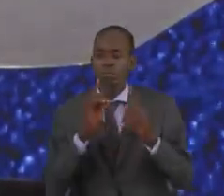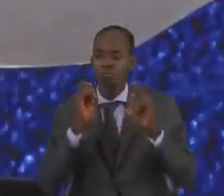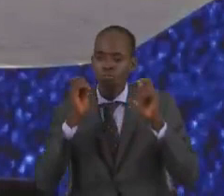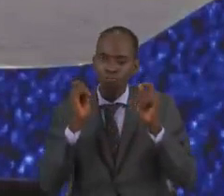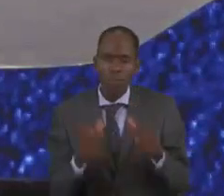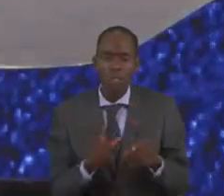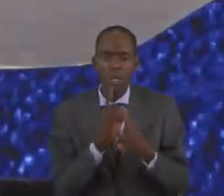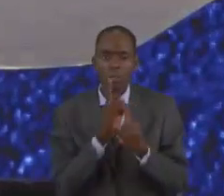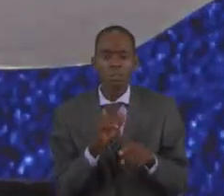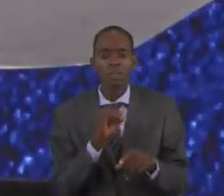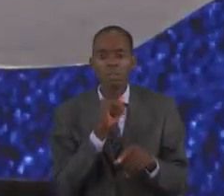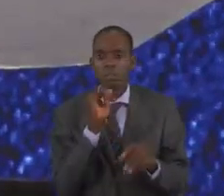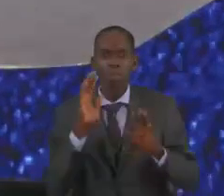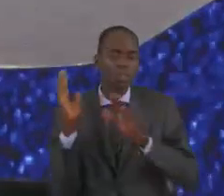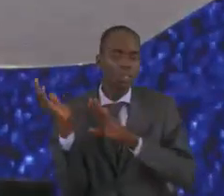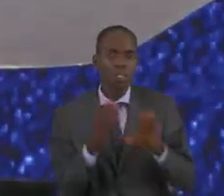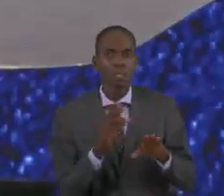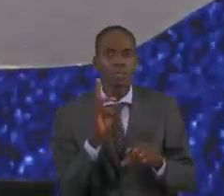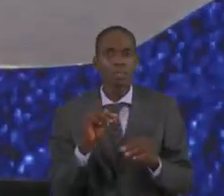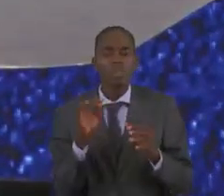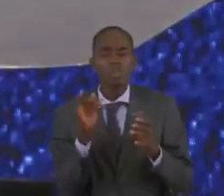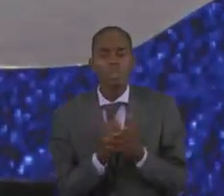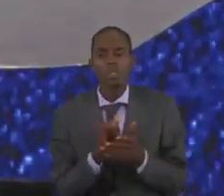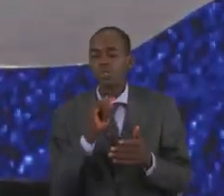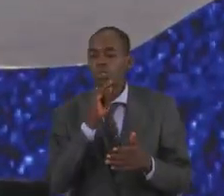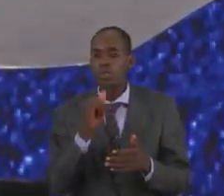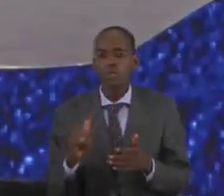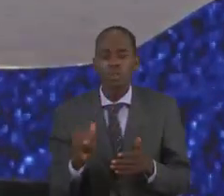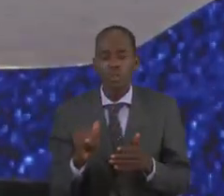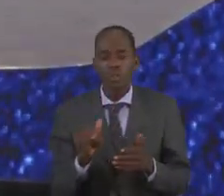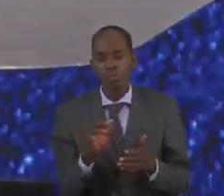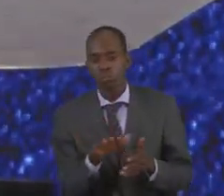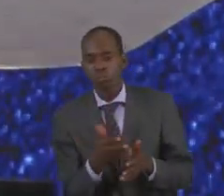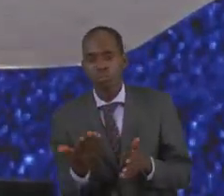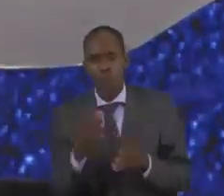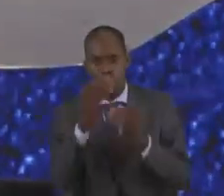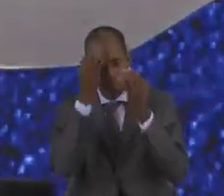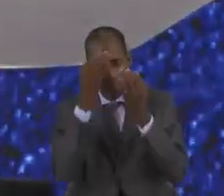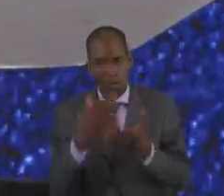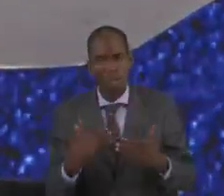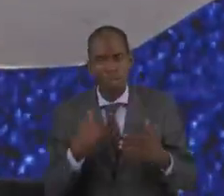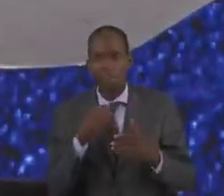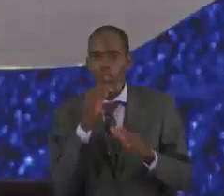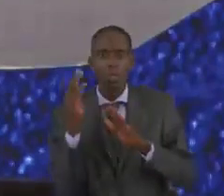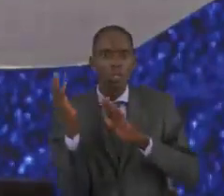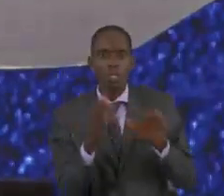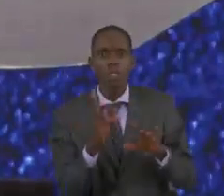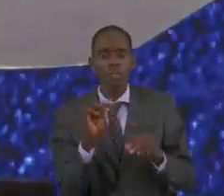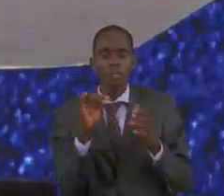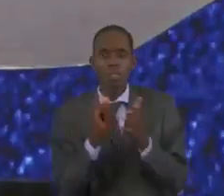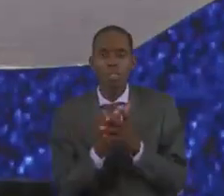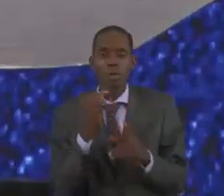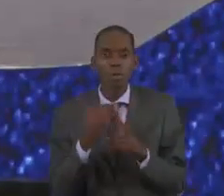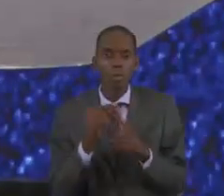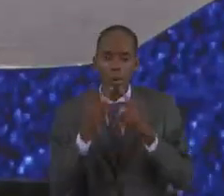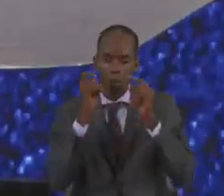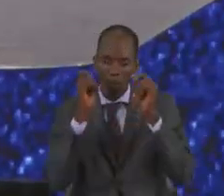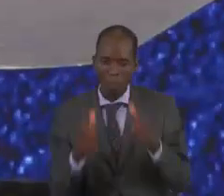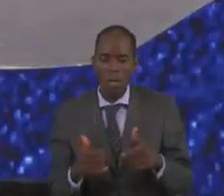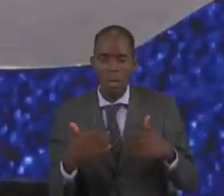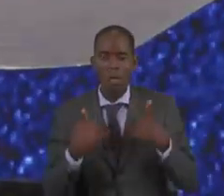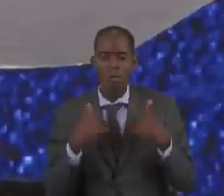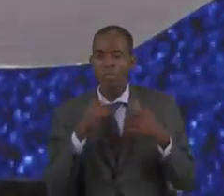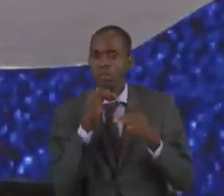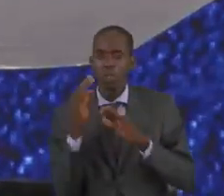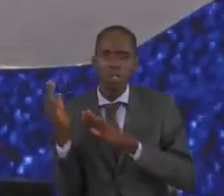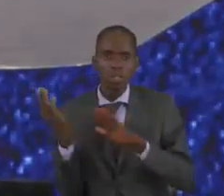obedience had not left him, that unwavering obedience had not left him, that word immediately had not